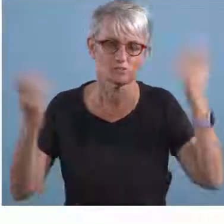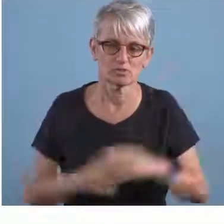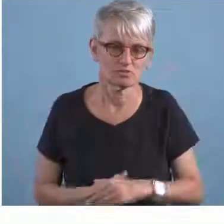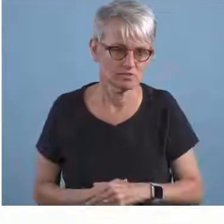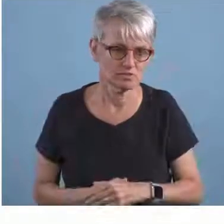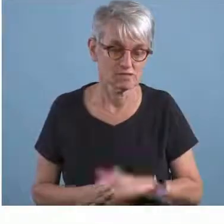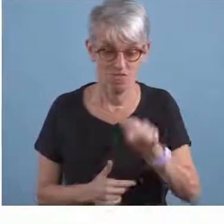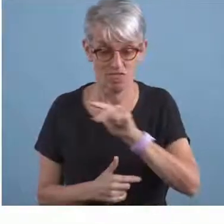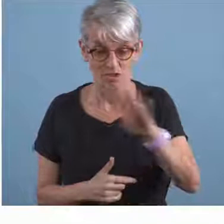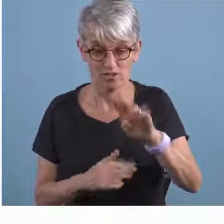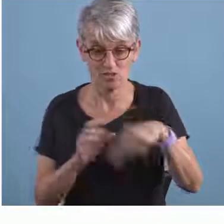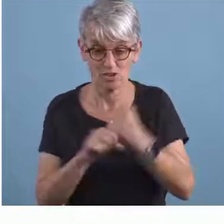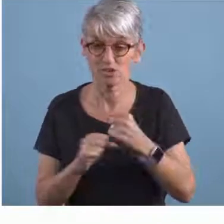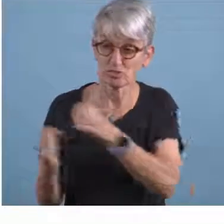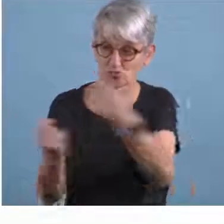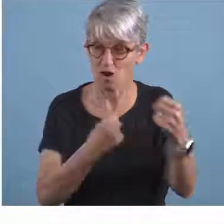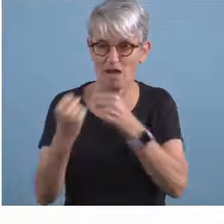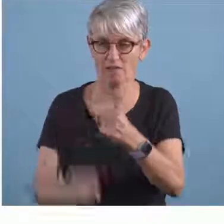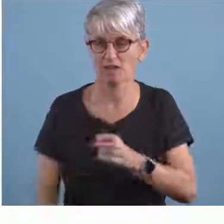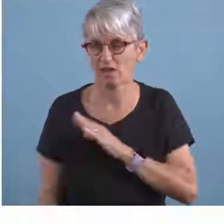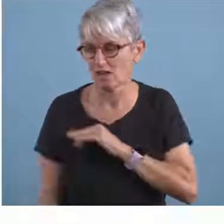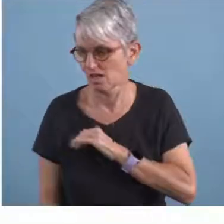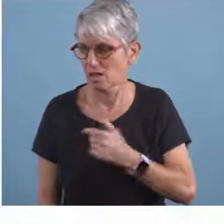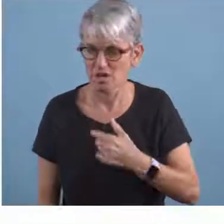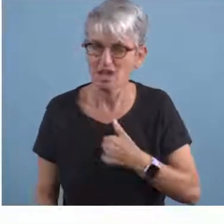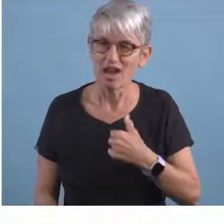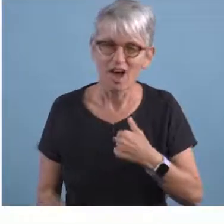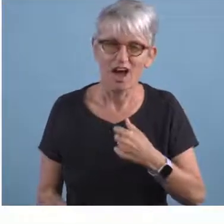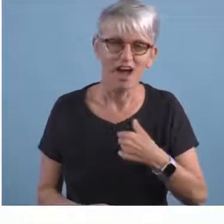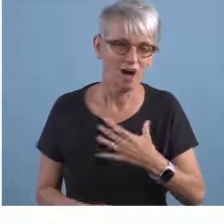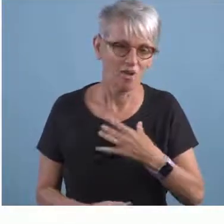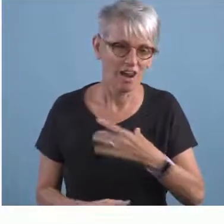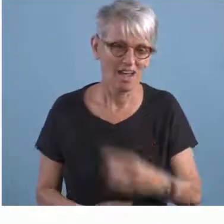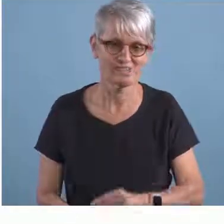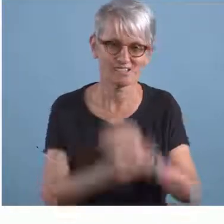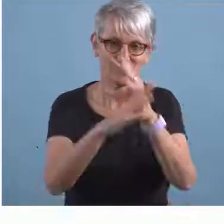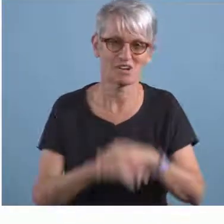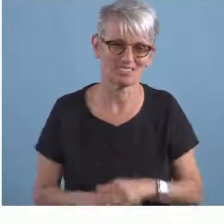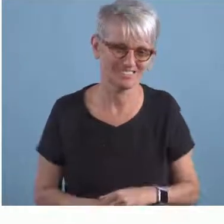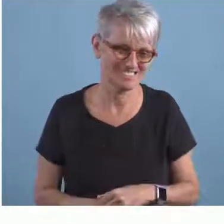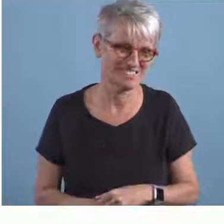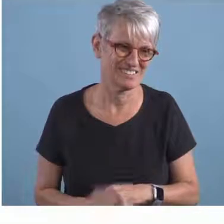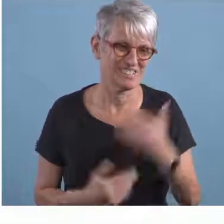after 34 years of driving, I would like to get back into the practice with telepractice.